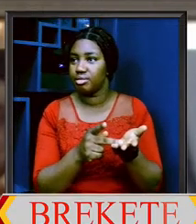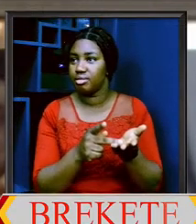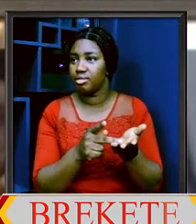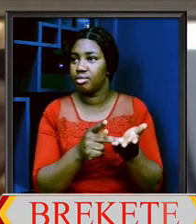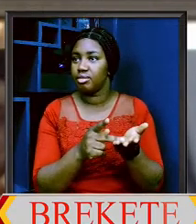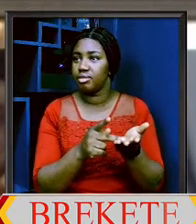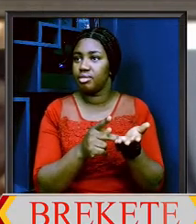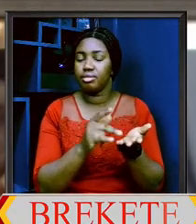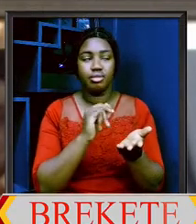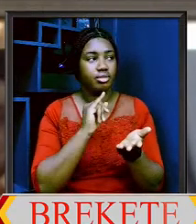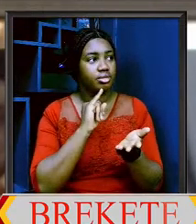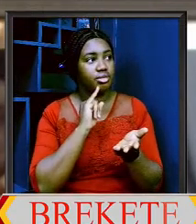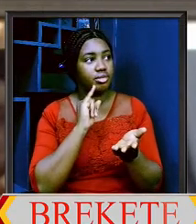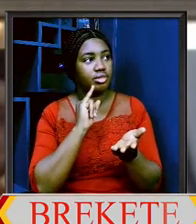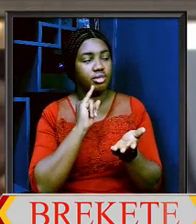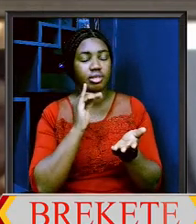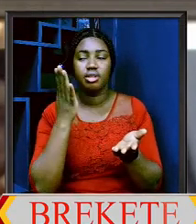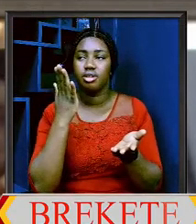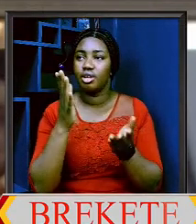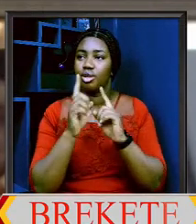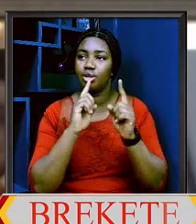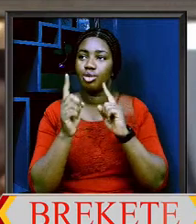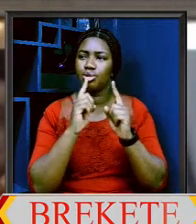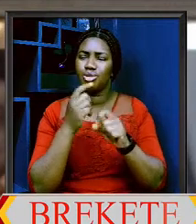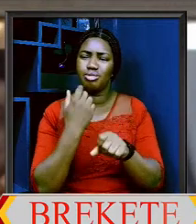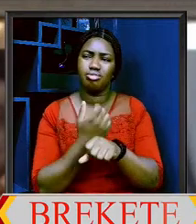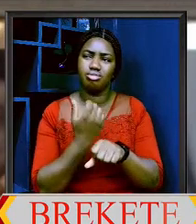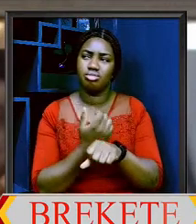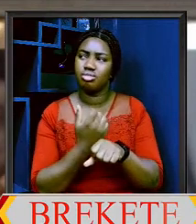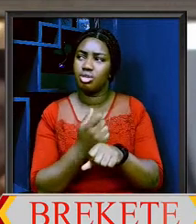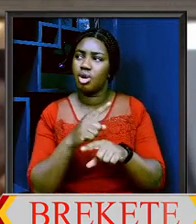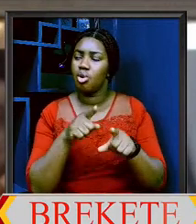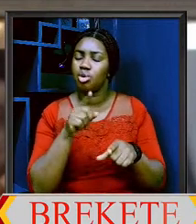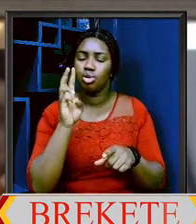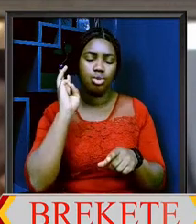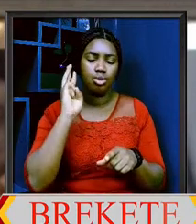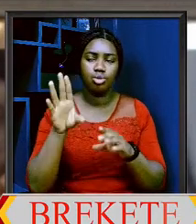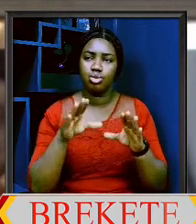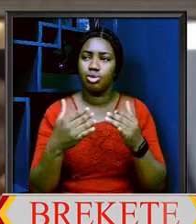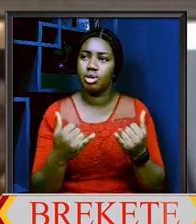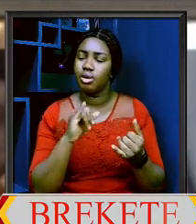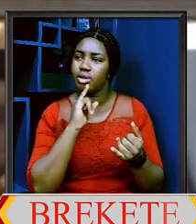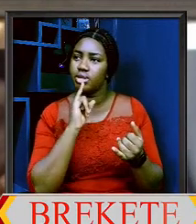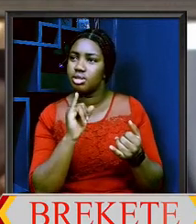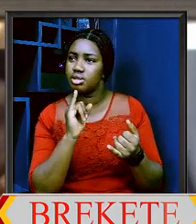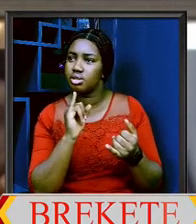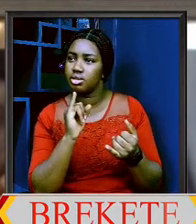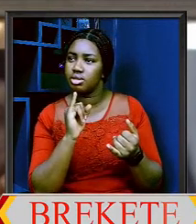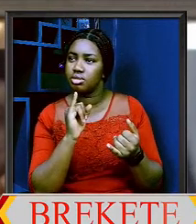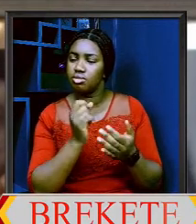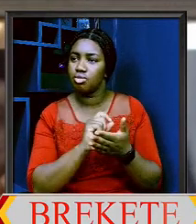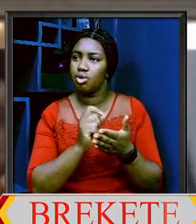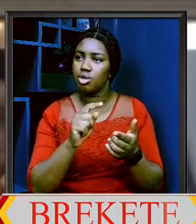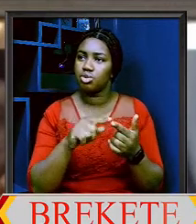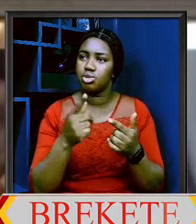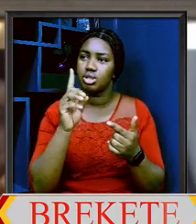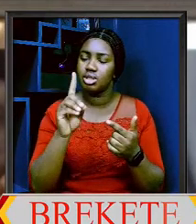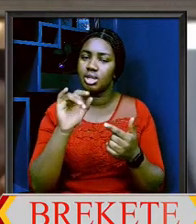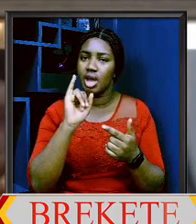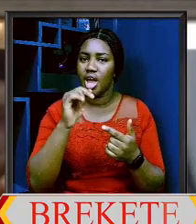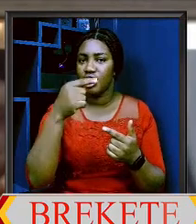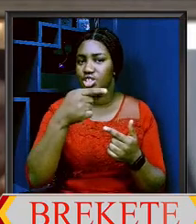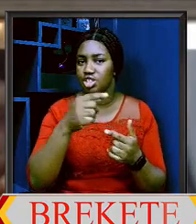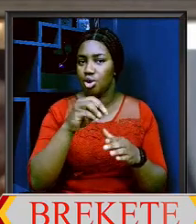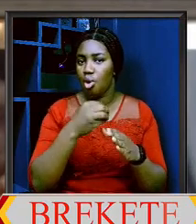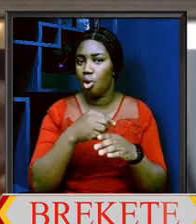talk tough but what you do yes sir so what you would do now is just uh write to the DI